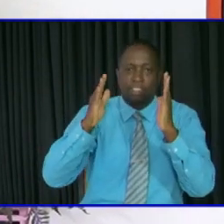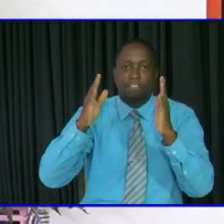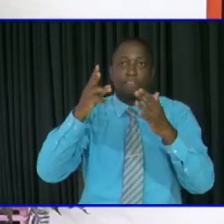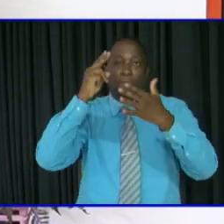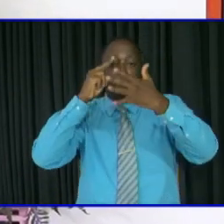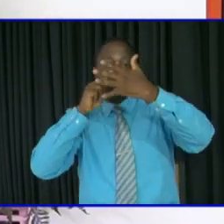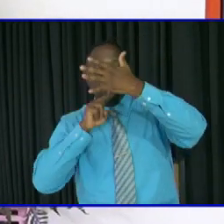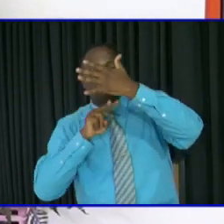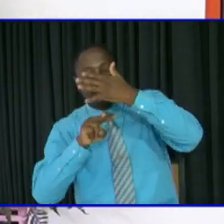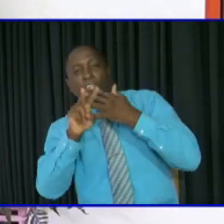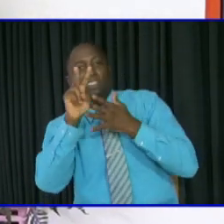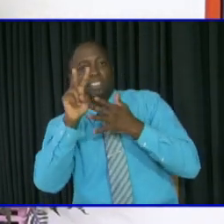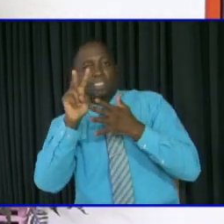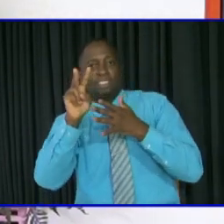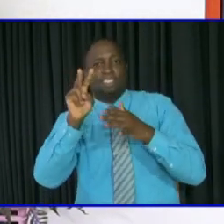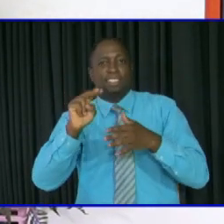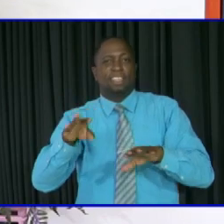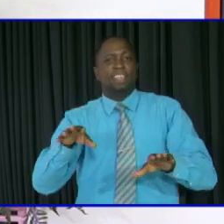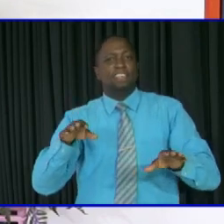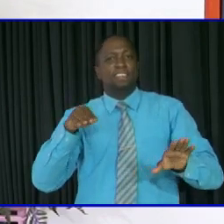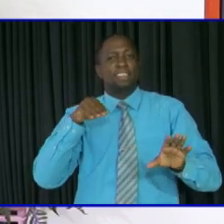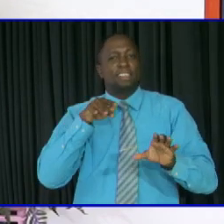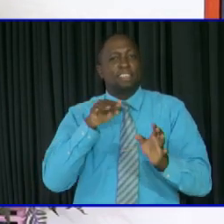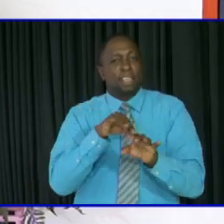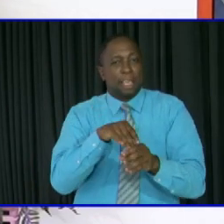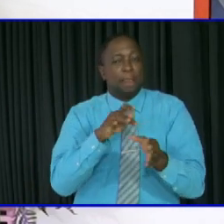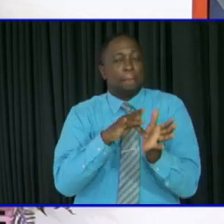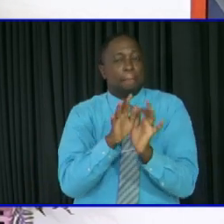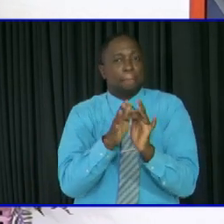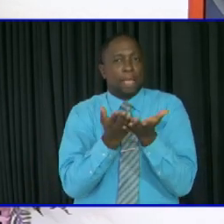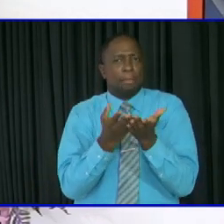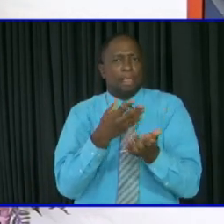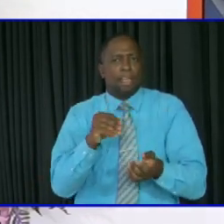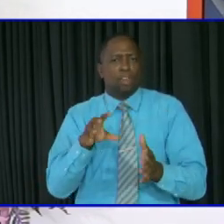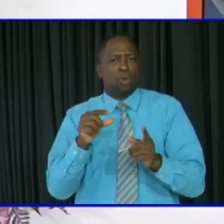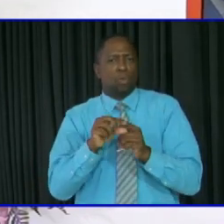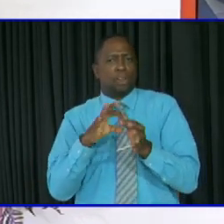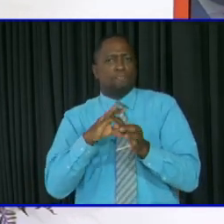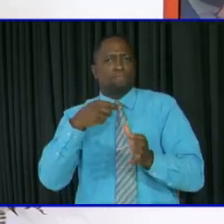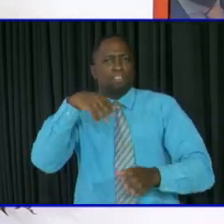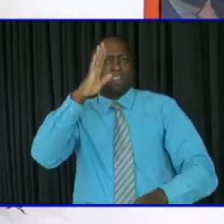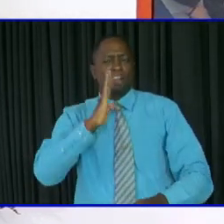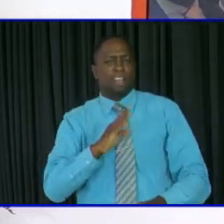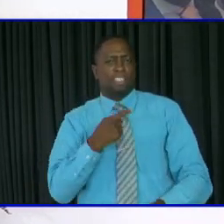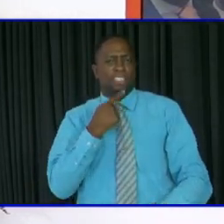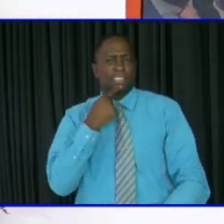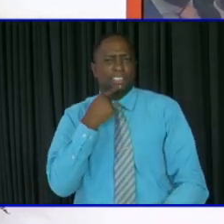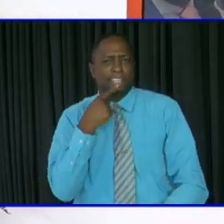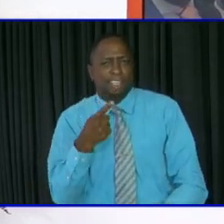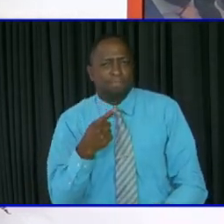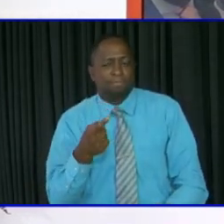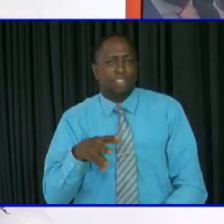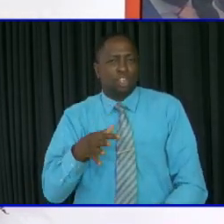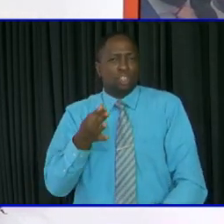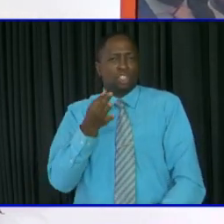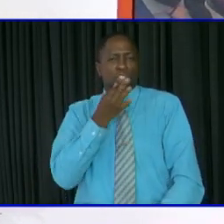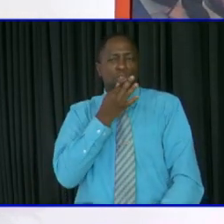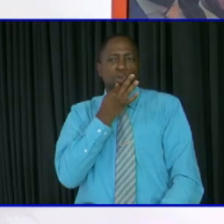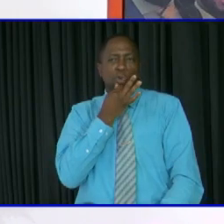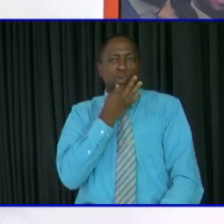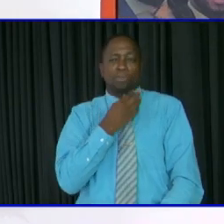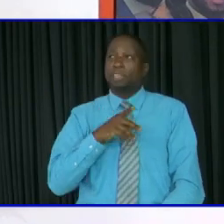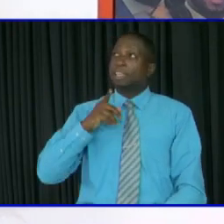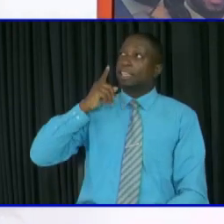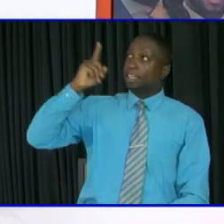prophecies as outlined in scripture. And the word of God declares to you this evening that in a little while, he that